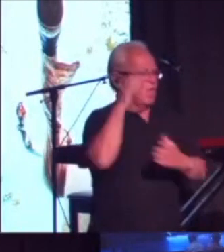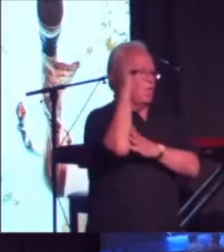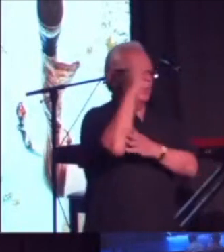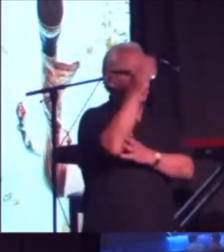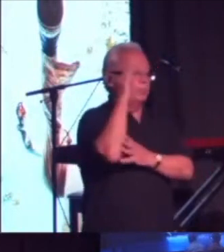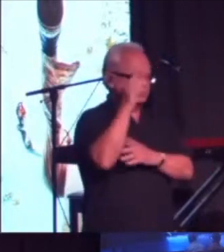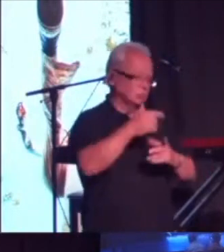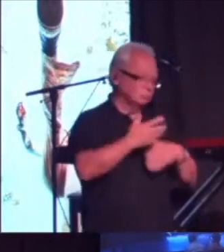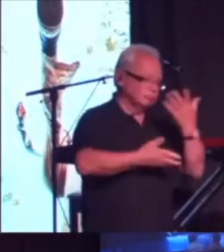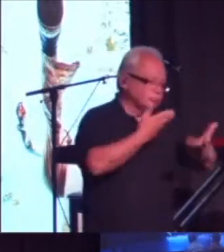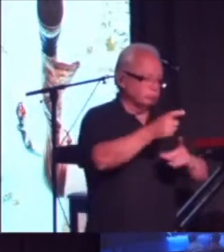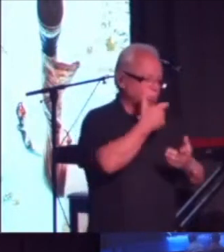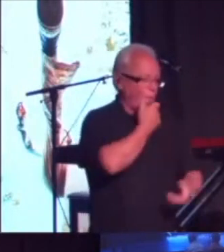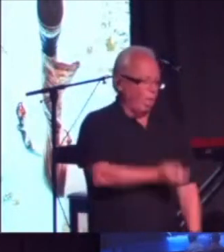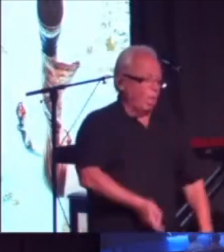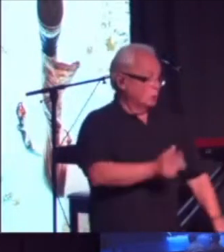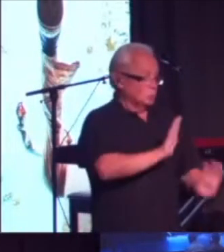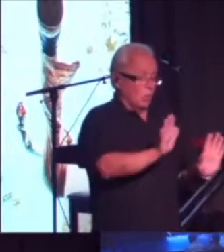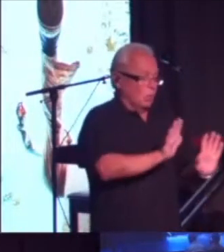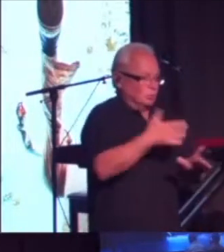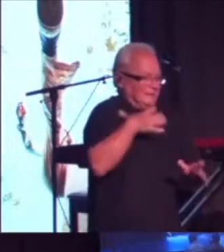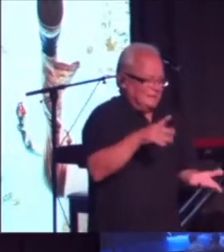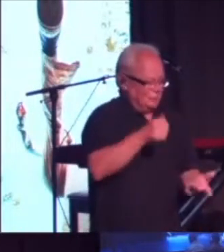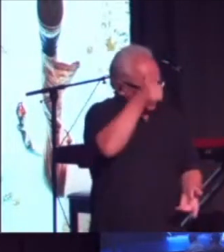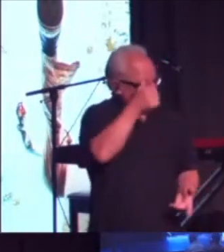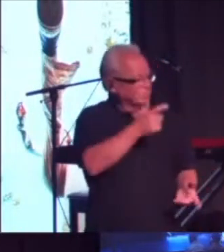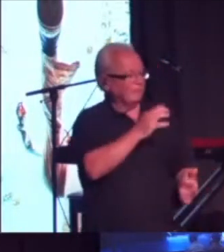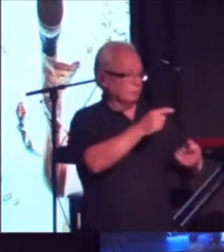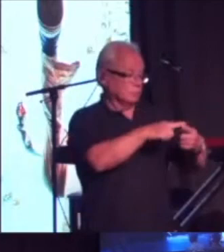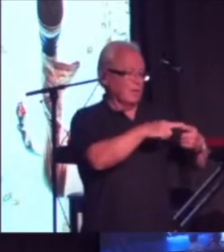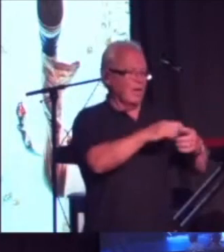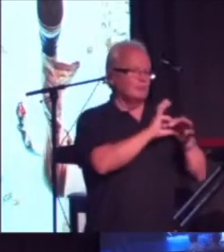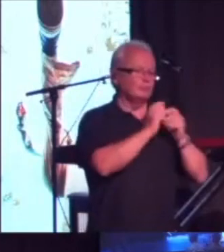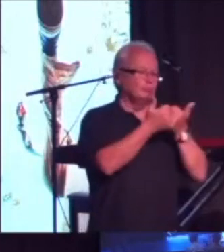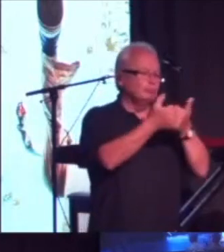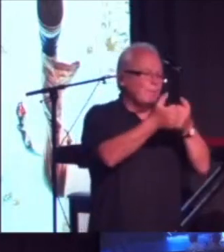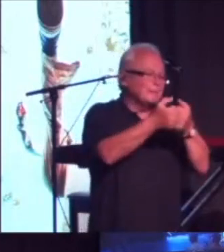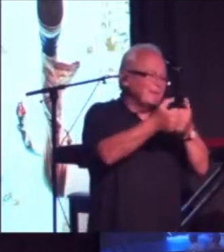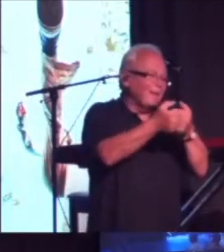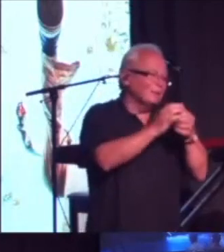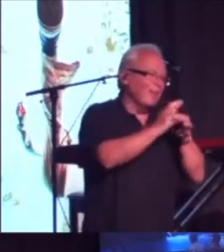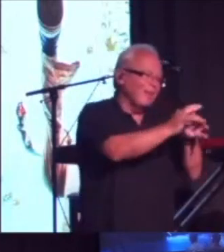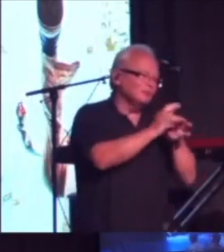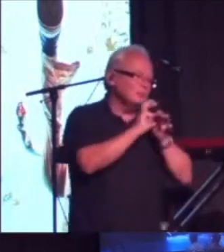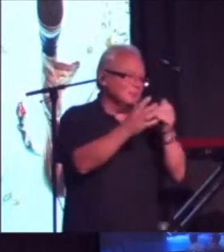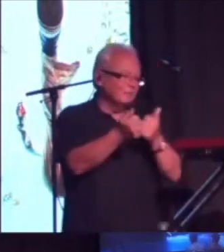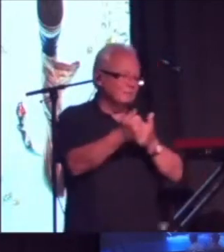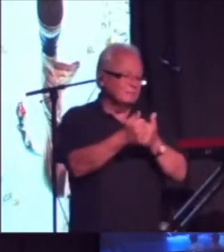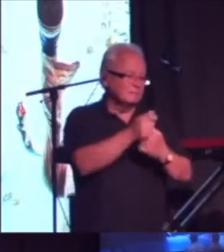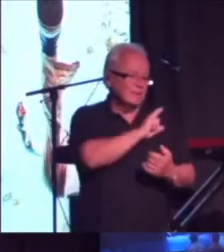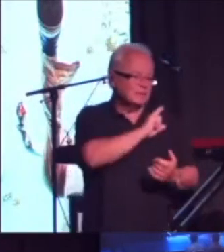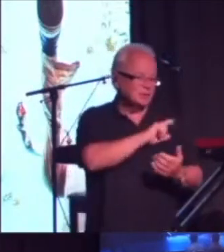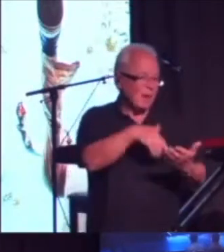that, because we have romantic relationships. The reason that any of us are sitting here today is because of a romantic